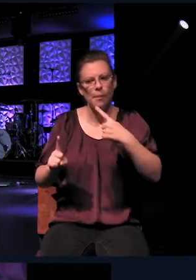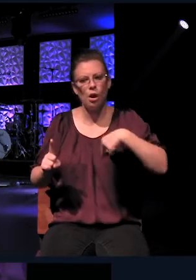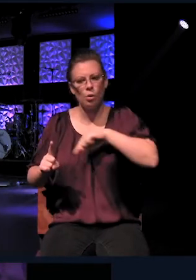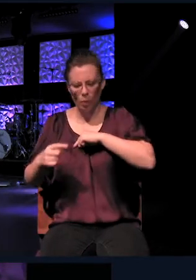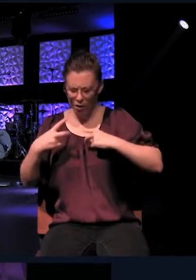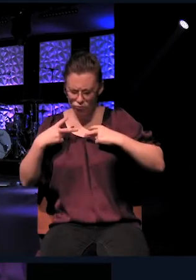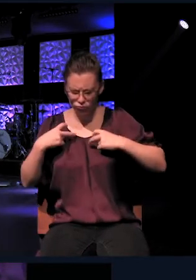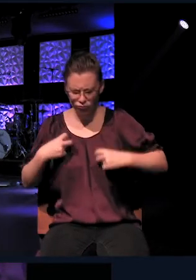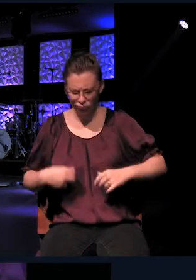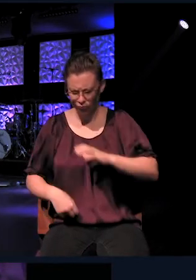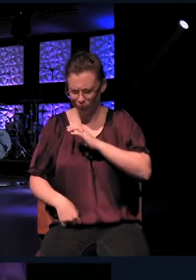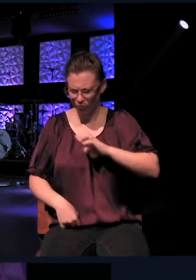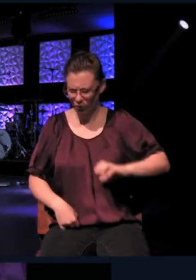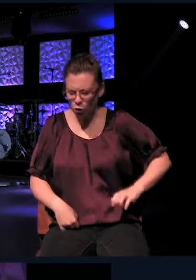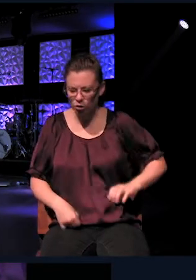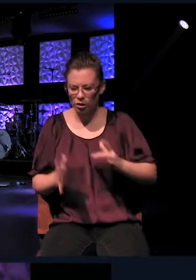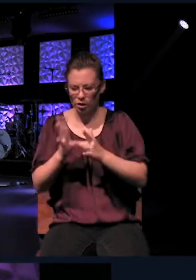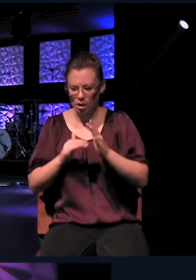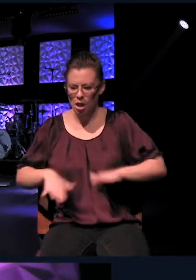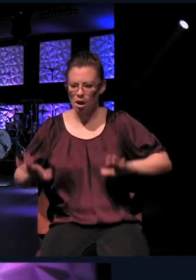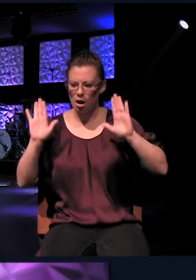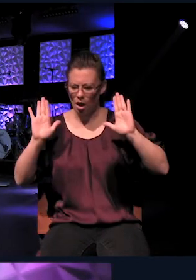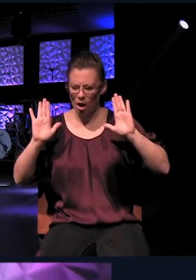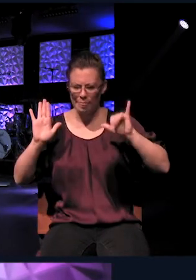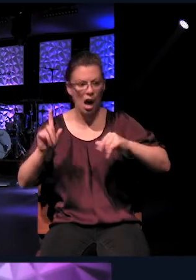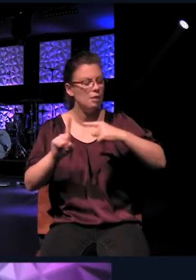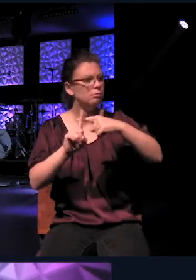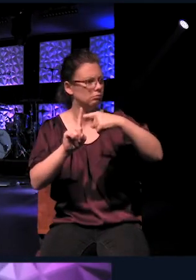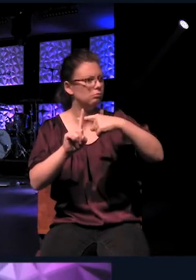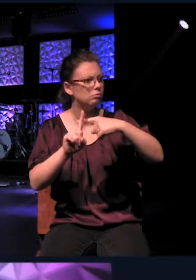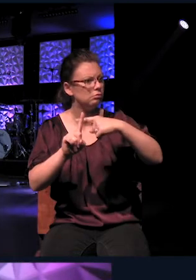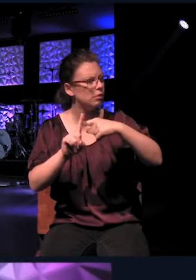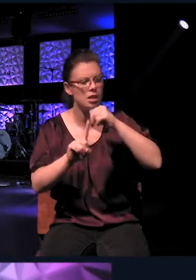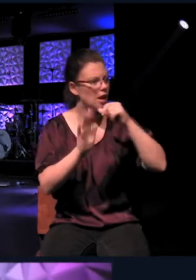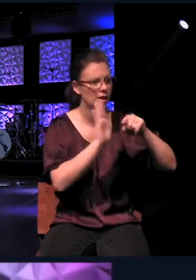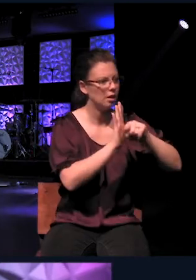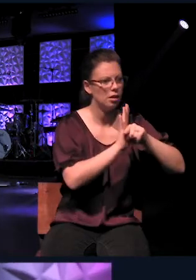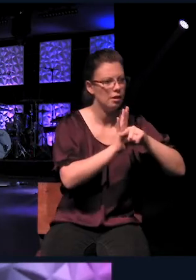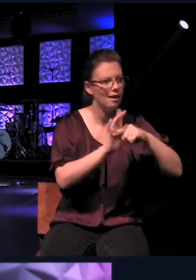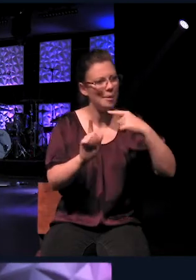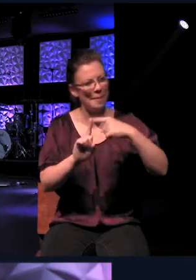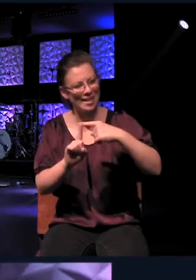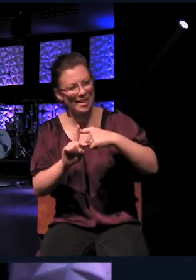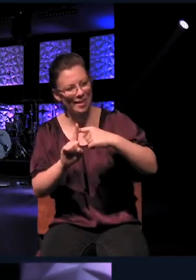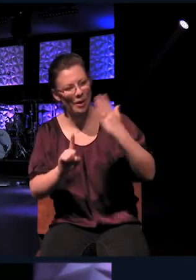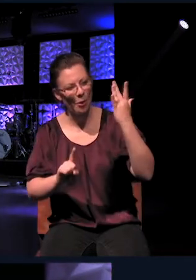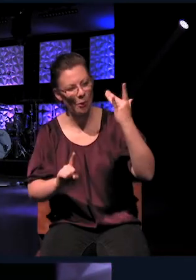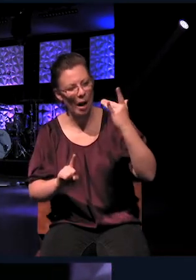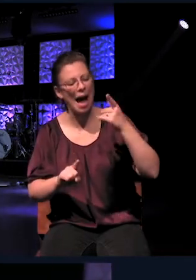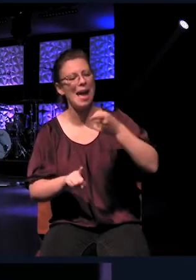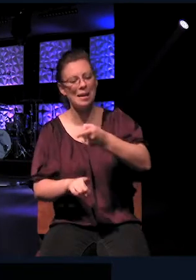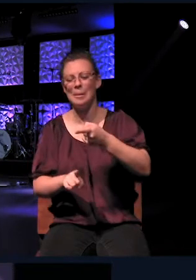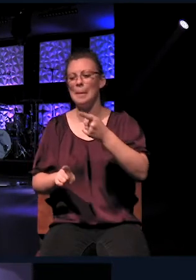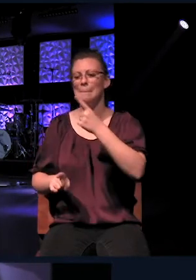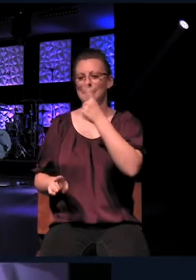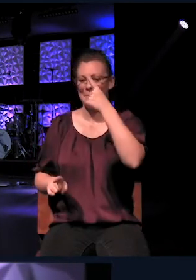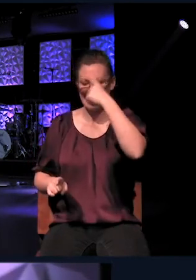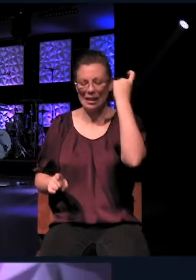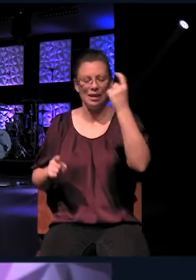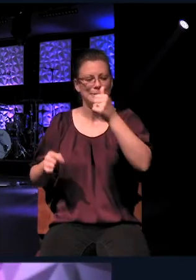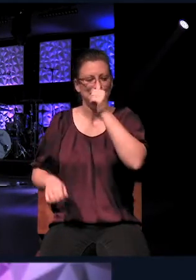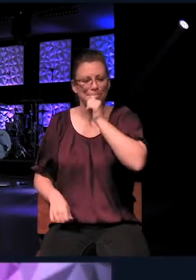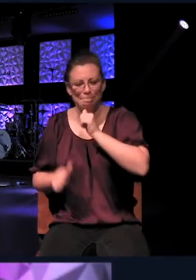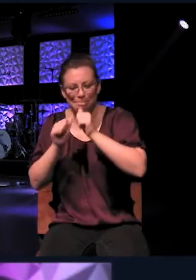pain, and he brought restoration. He reset us back to our factory settings, and then to top it